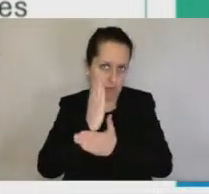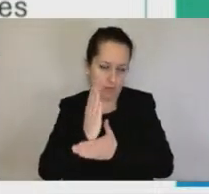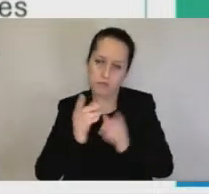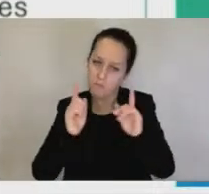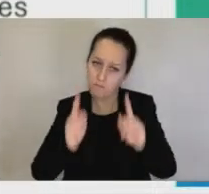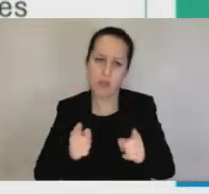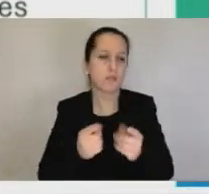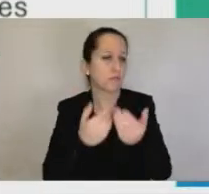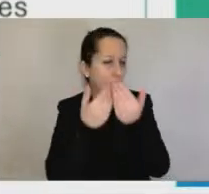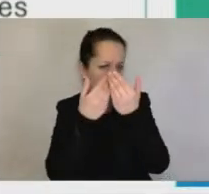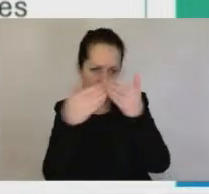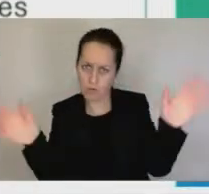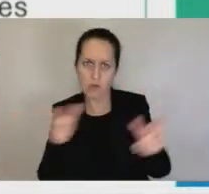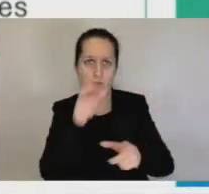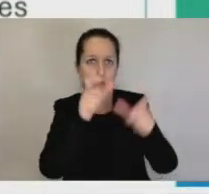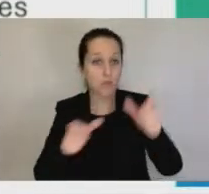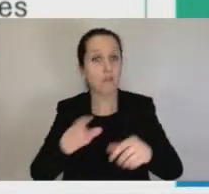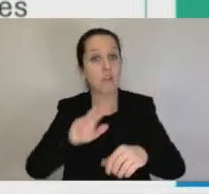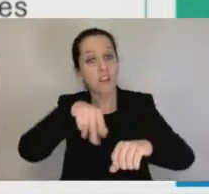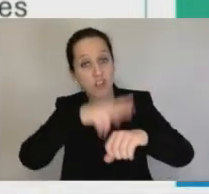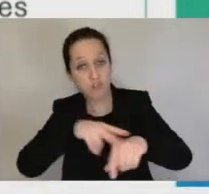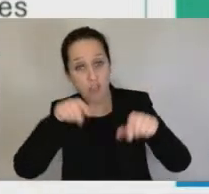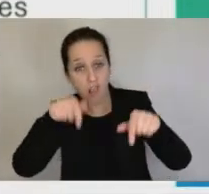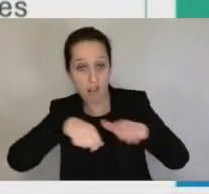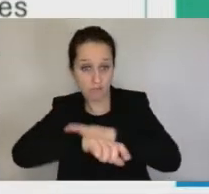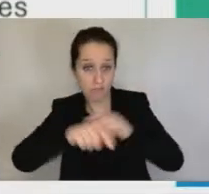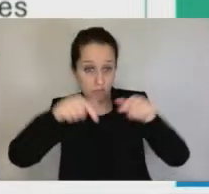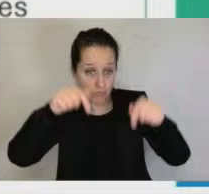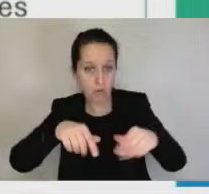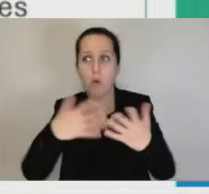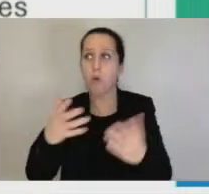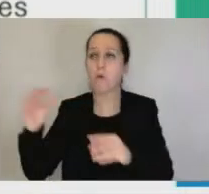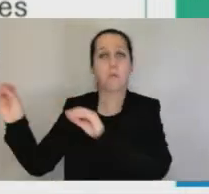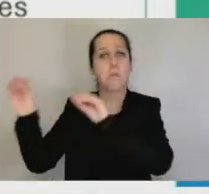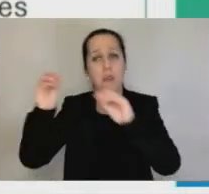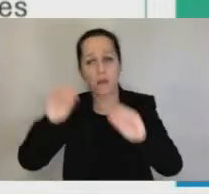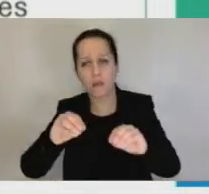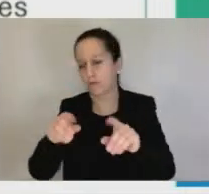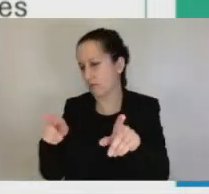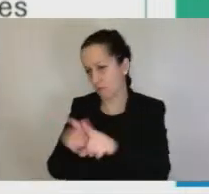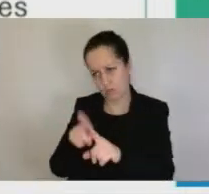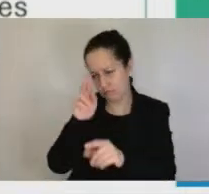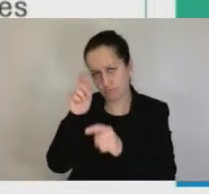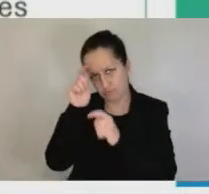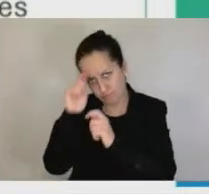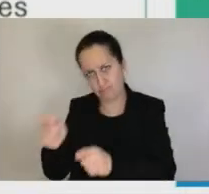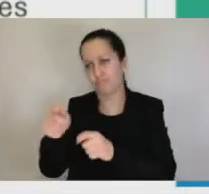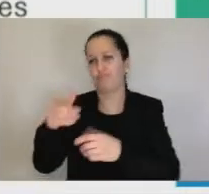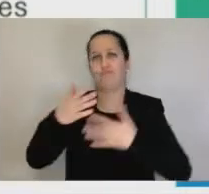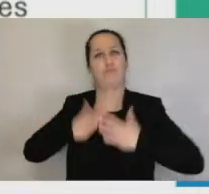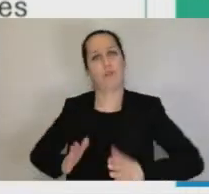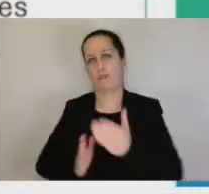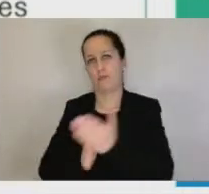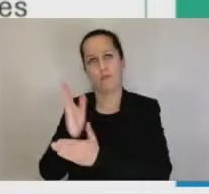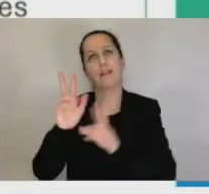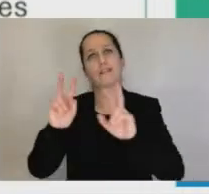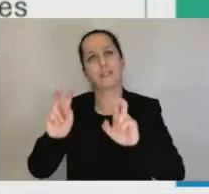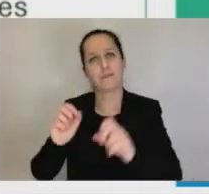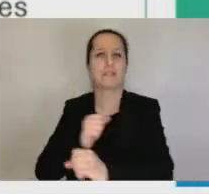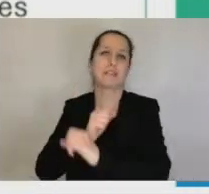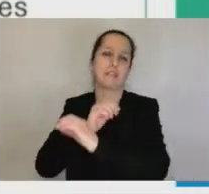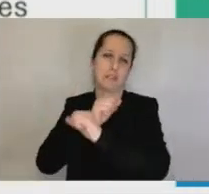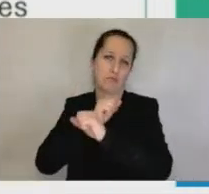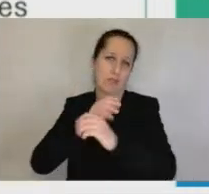human right that should be guaranteed to any person, notwithstanding nationalities. But in order to have access to